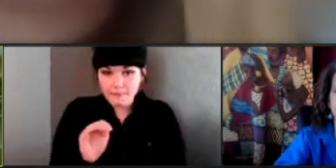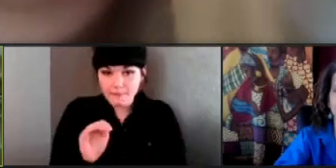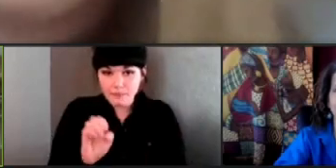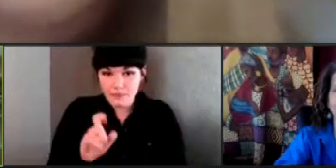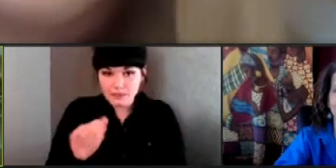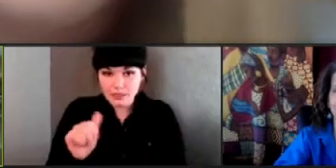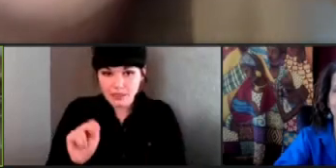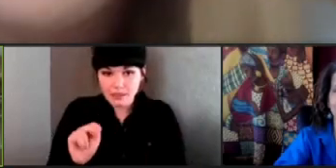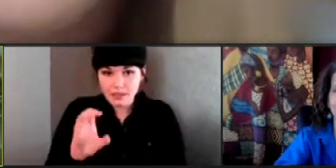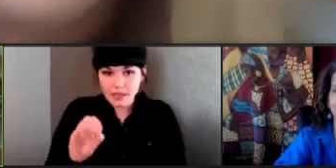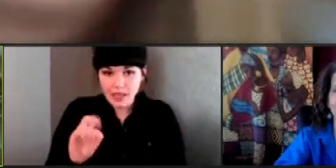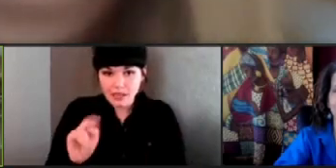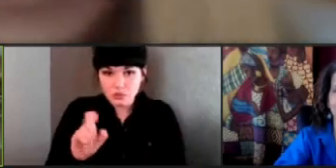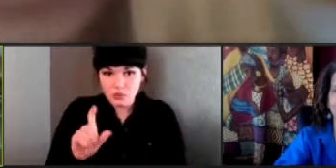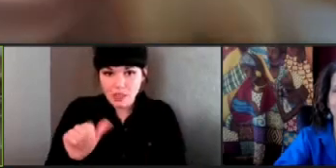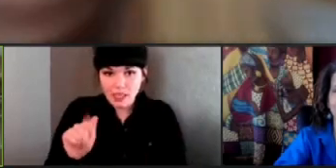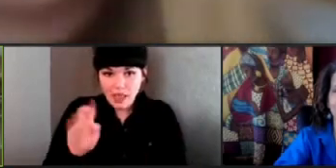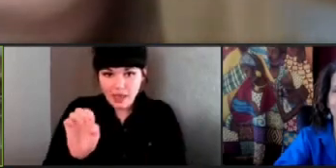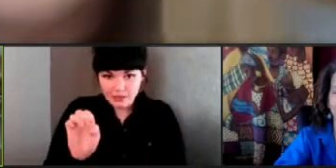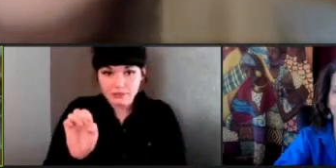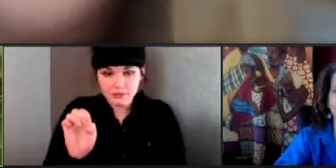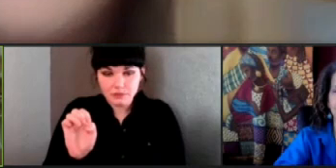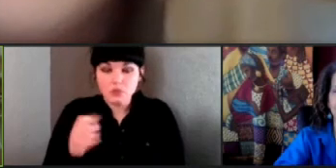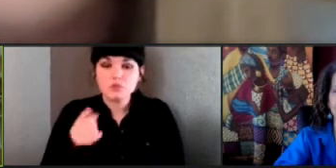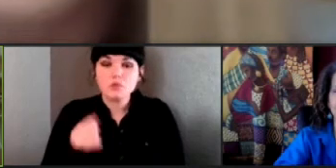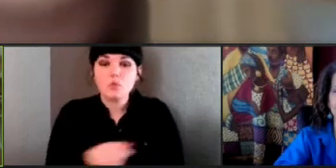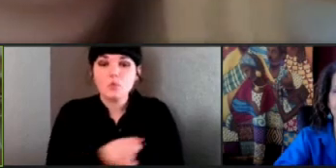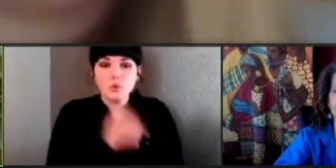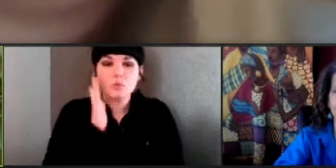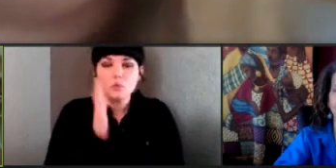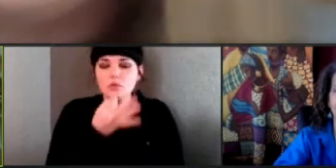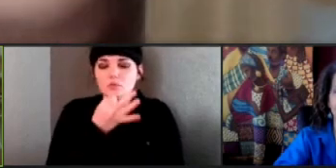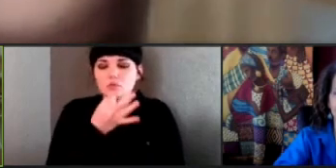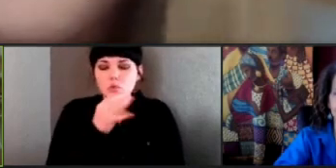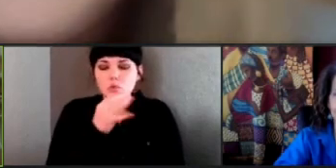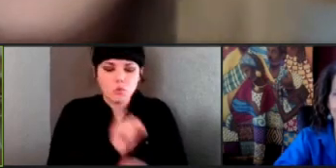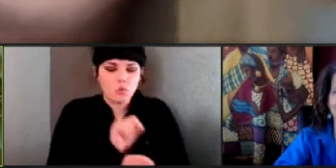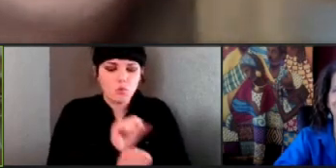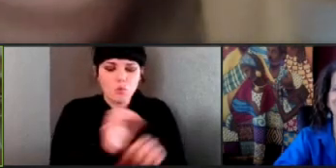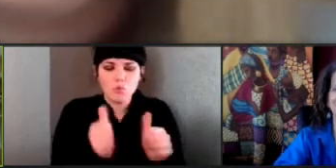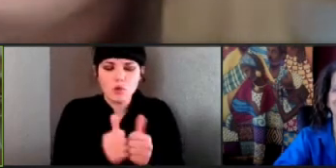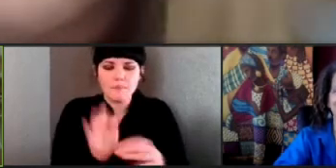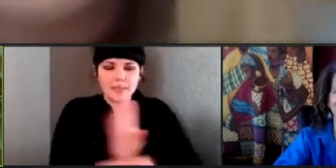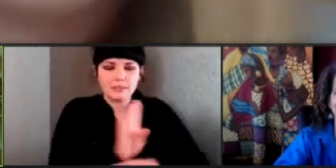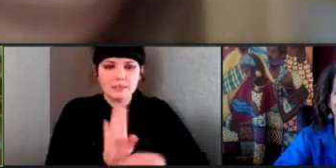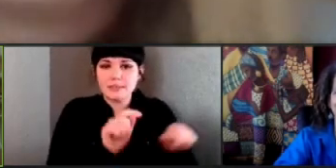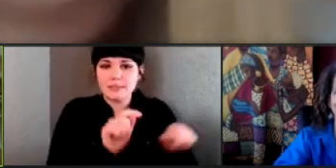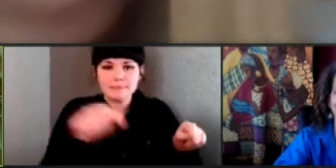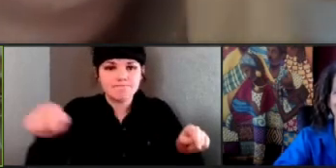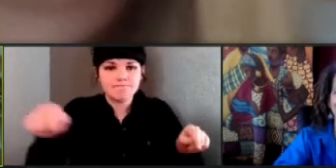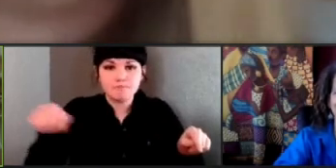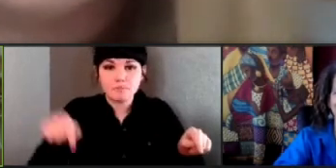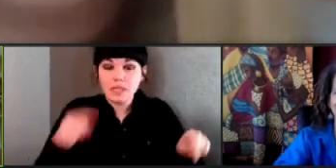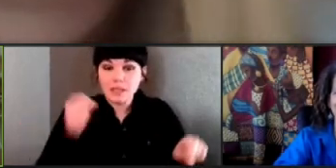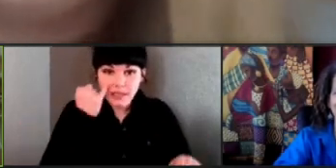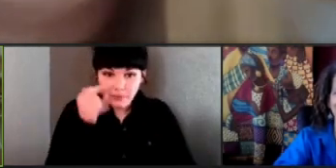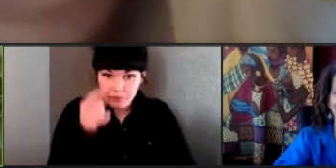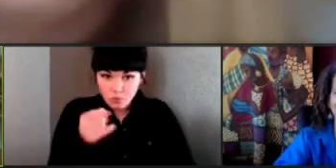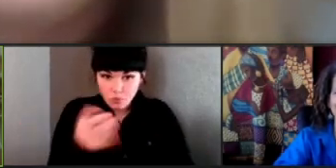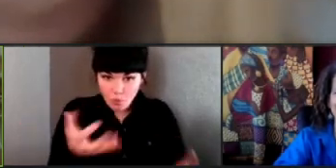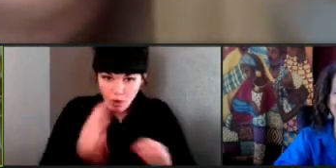will be working with local businesses. And if there's anyone who wants to partner with us, we will meet you where you are. We are happy to help. So just come reach out to